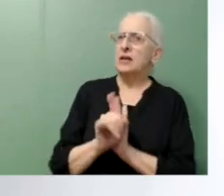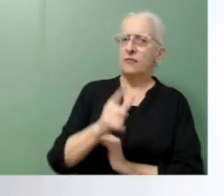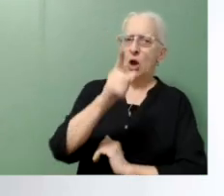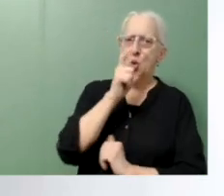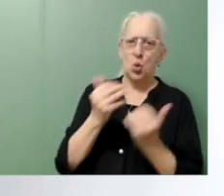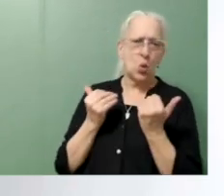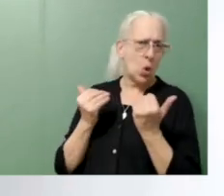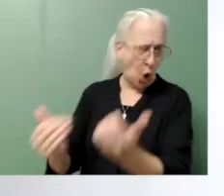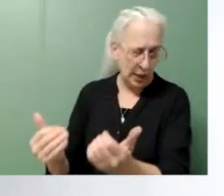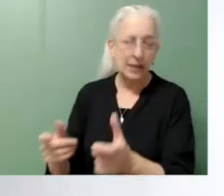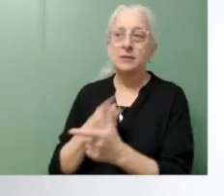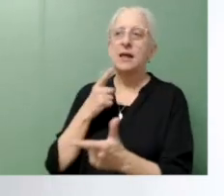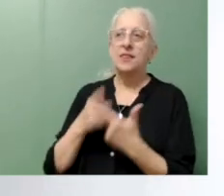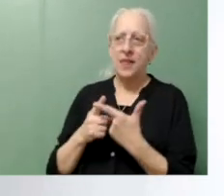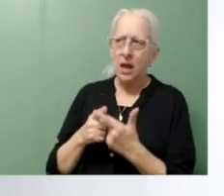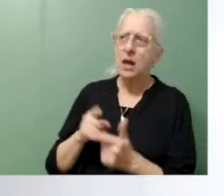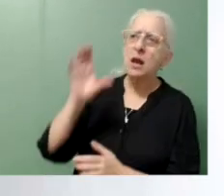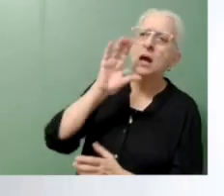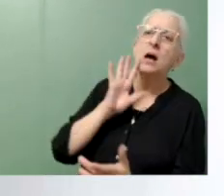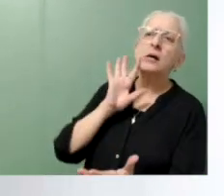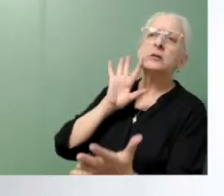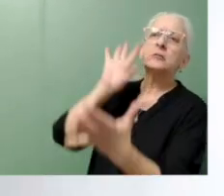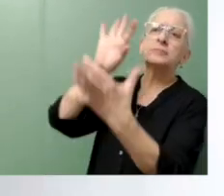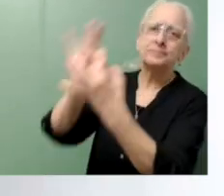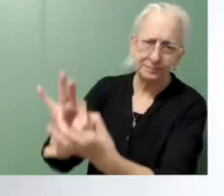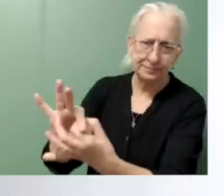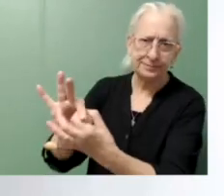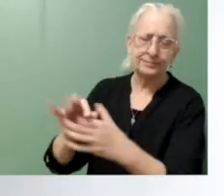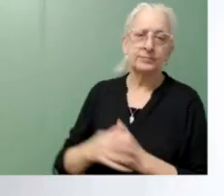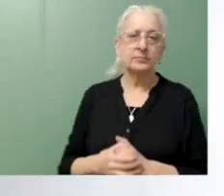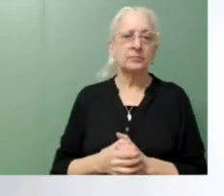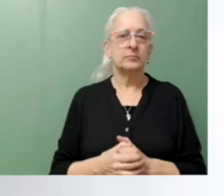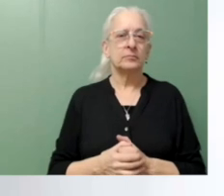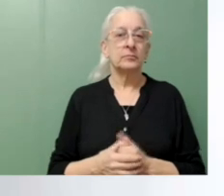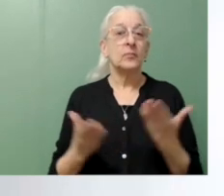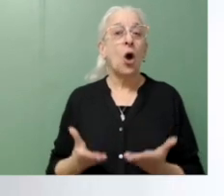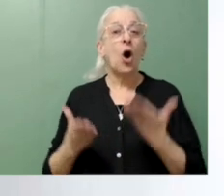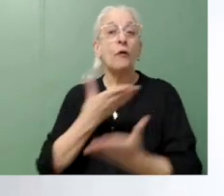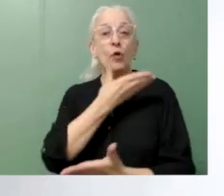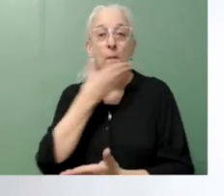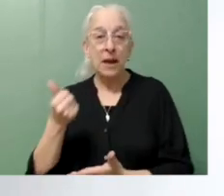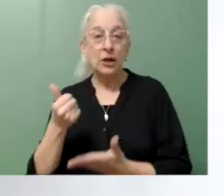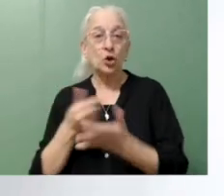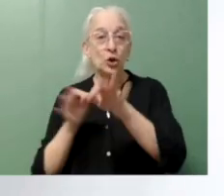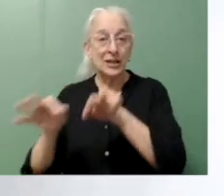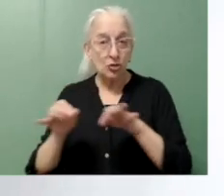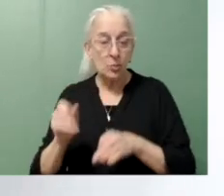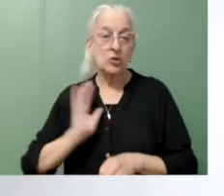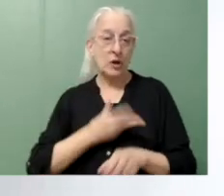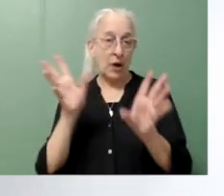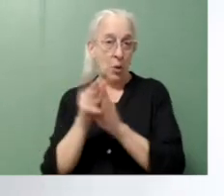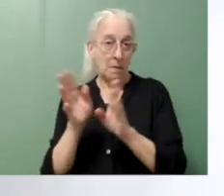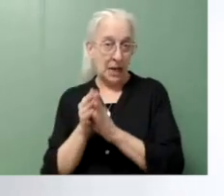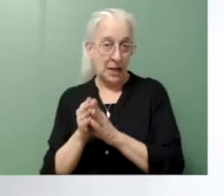is and meet them where they are. That we offer better meeting descriptions, objectives,